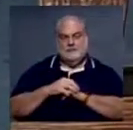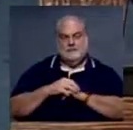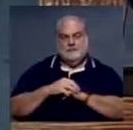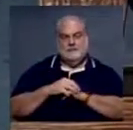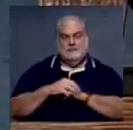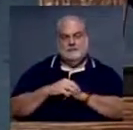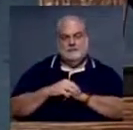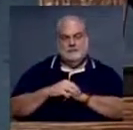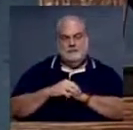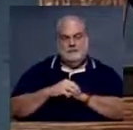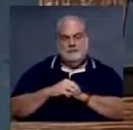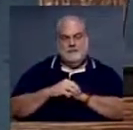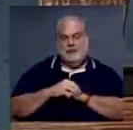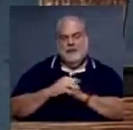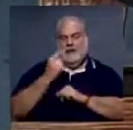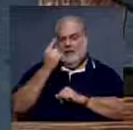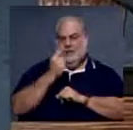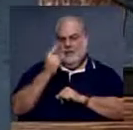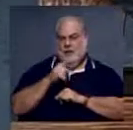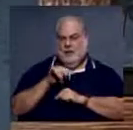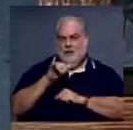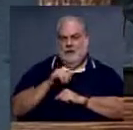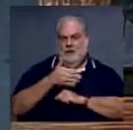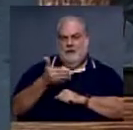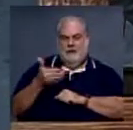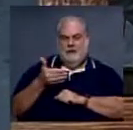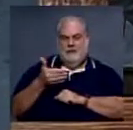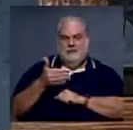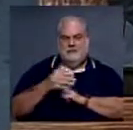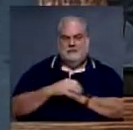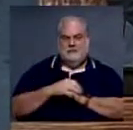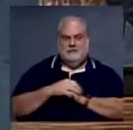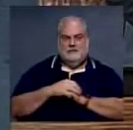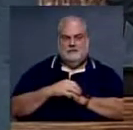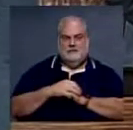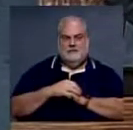would consider those things.